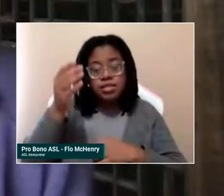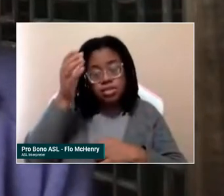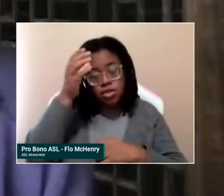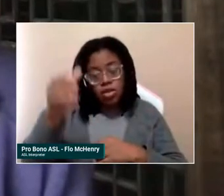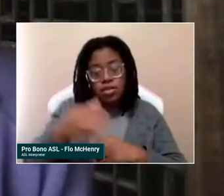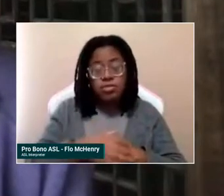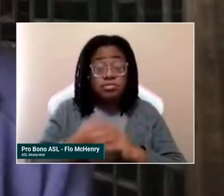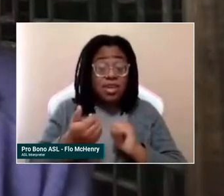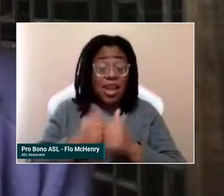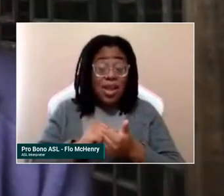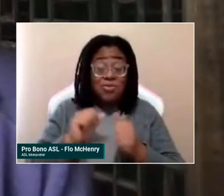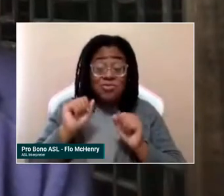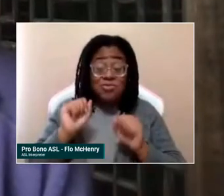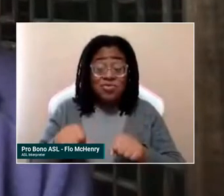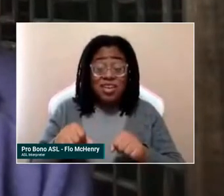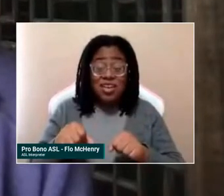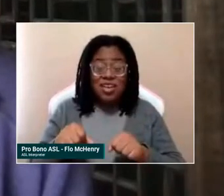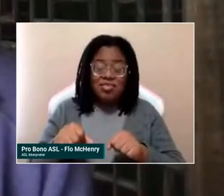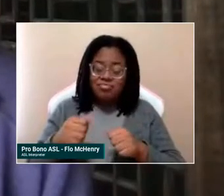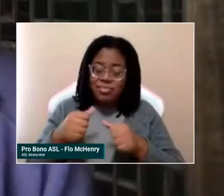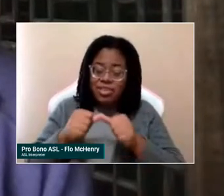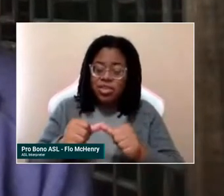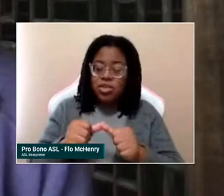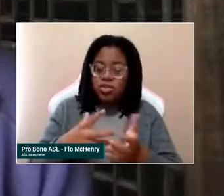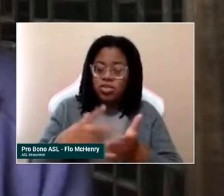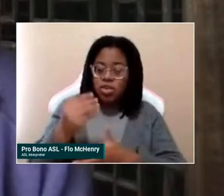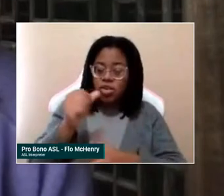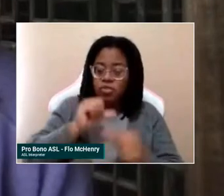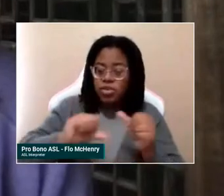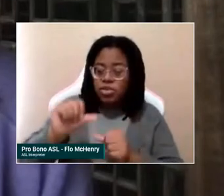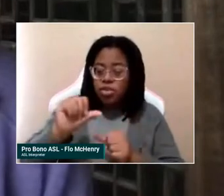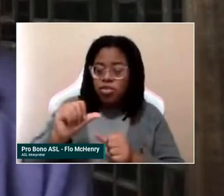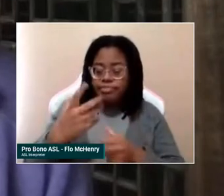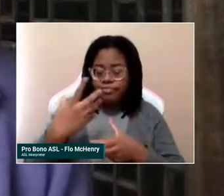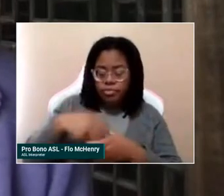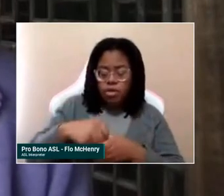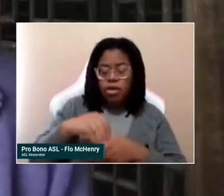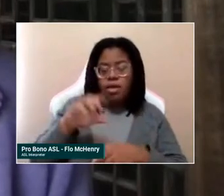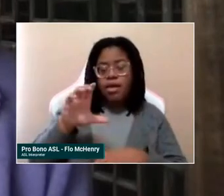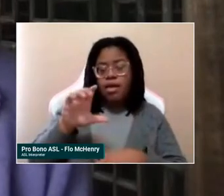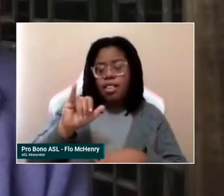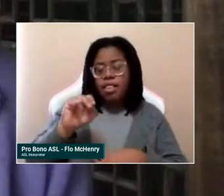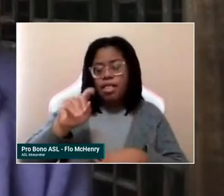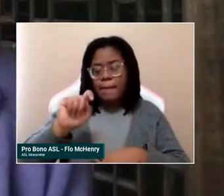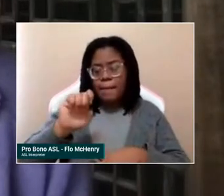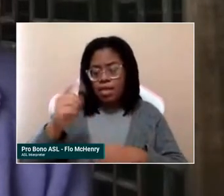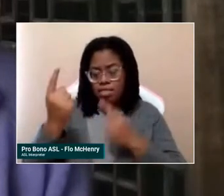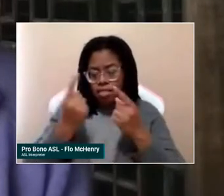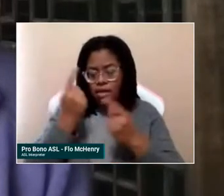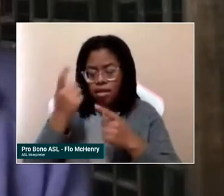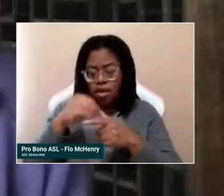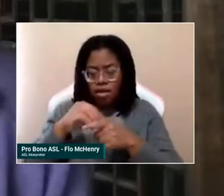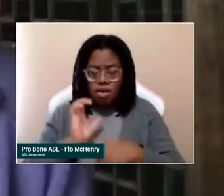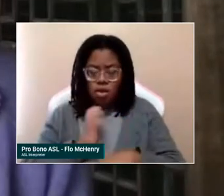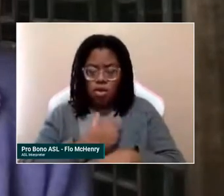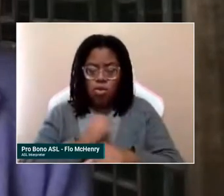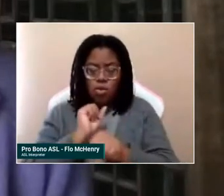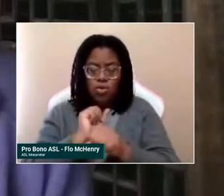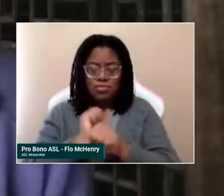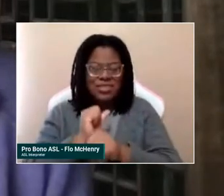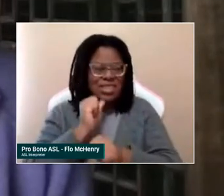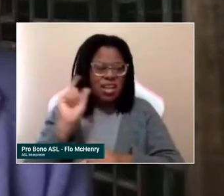to learn from each other about how to integrate climate thinking into our work? because climate cannot just be an